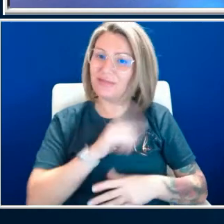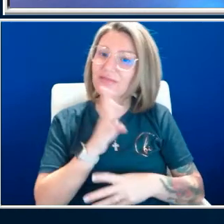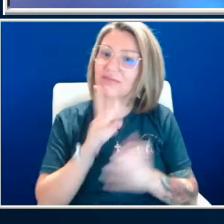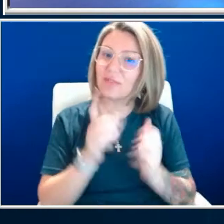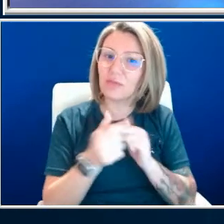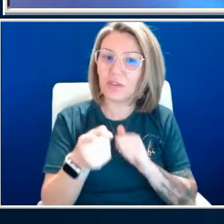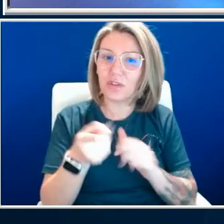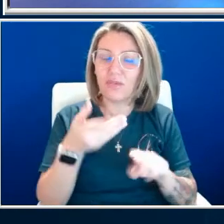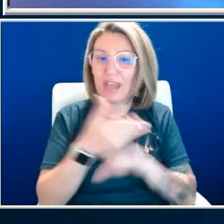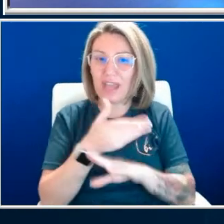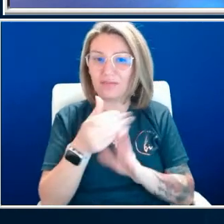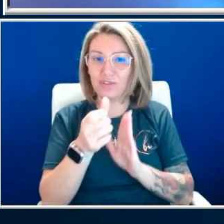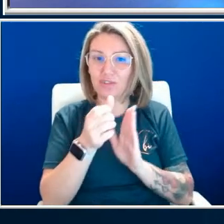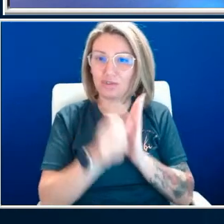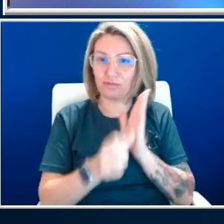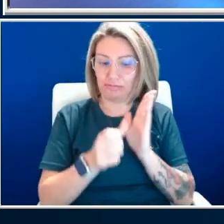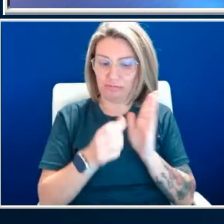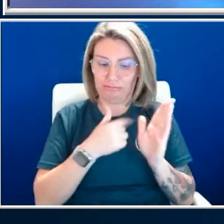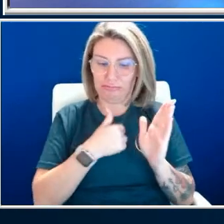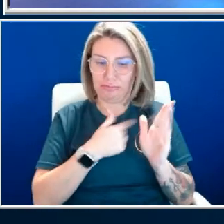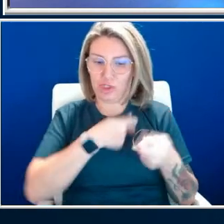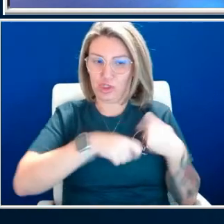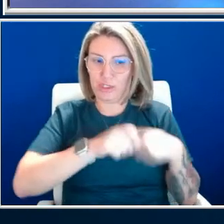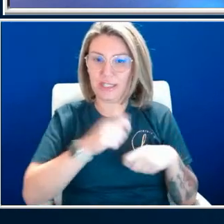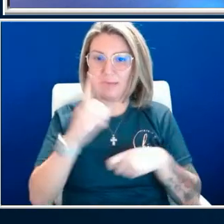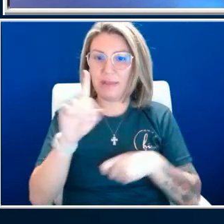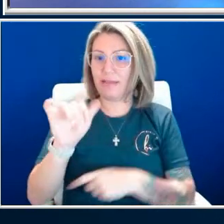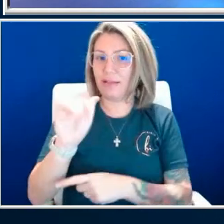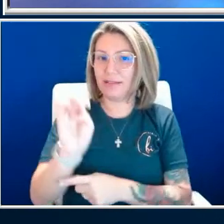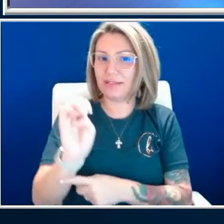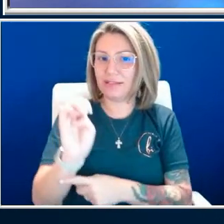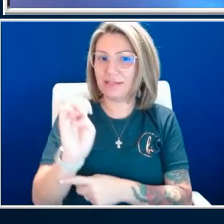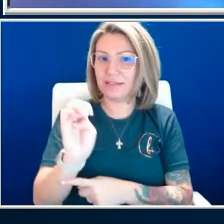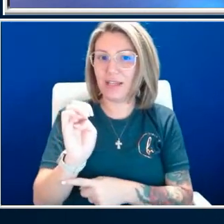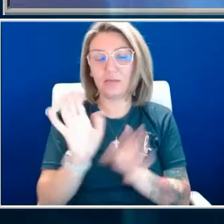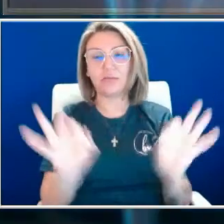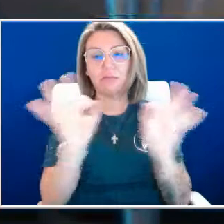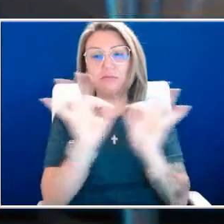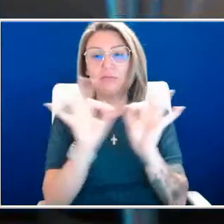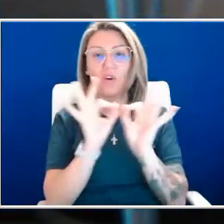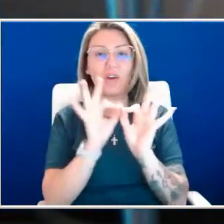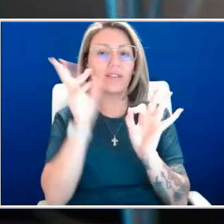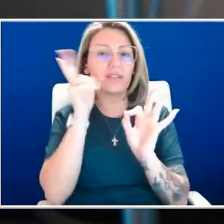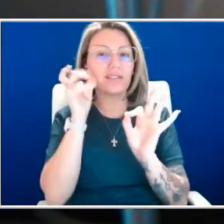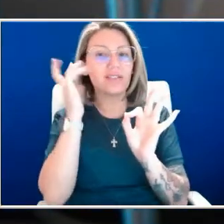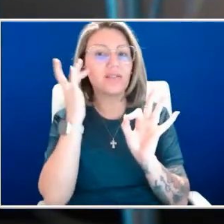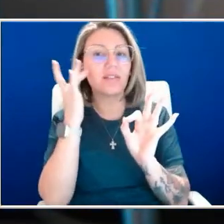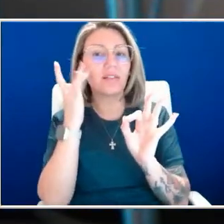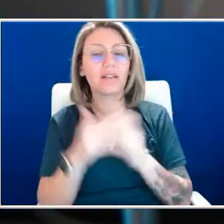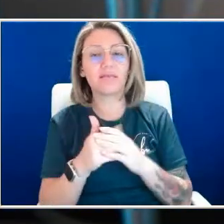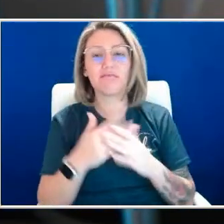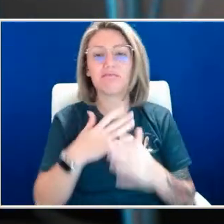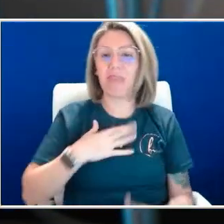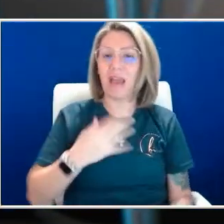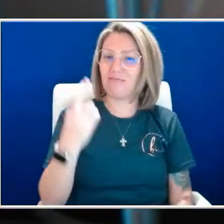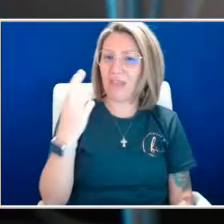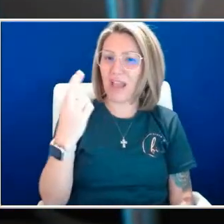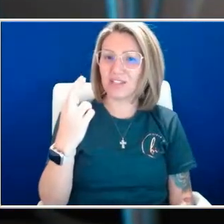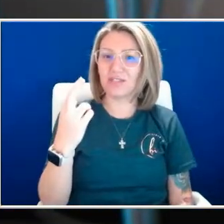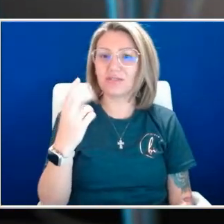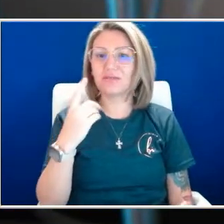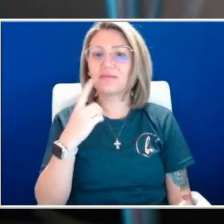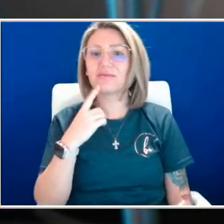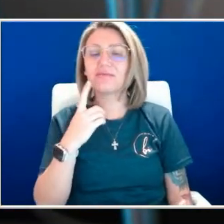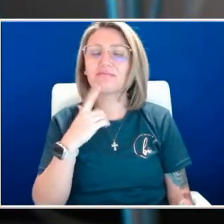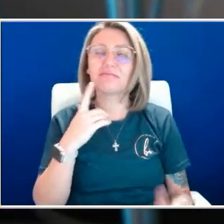You said that the date that you got your heart was so important. Let's listen in. I had a best friend, that's why I said I'd probably start crying.